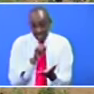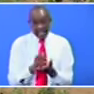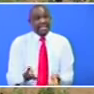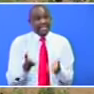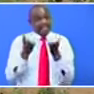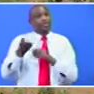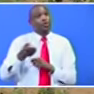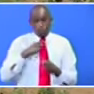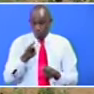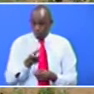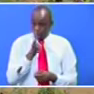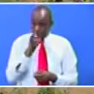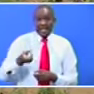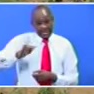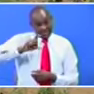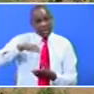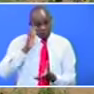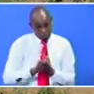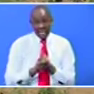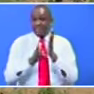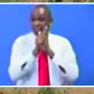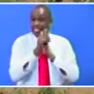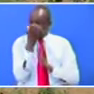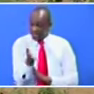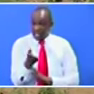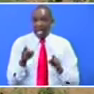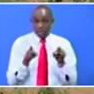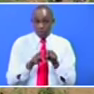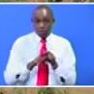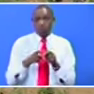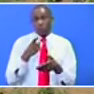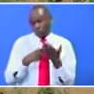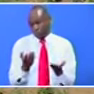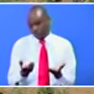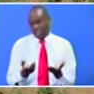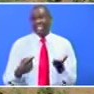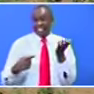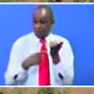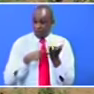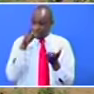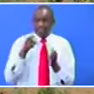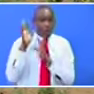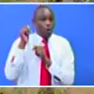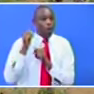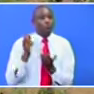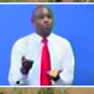increase water productivity, efficiency, and the cost. One of the technologies we are hoping